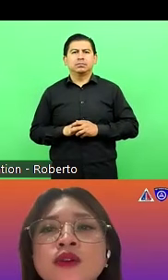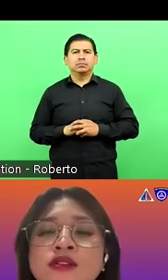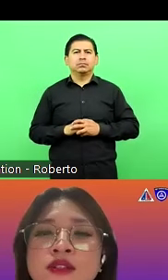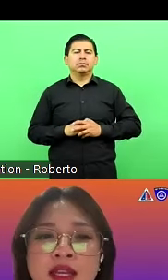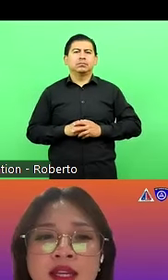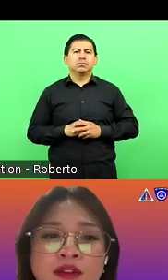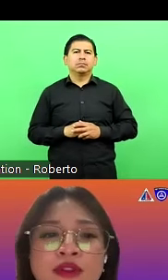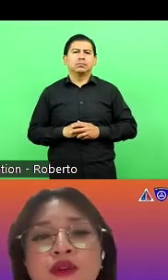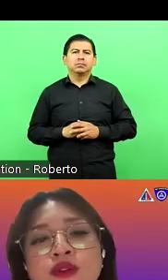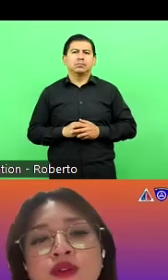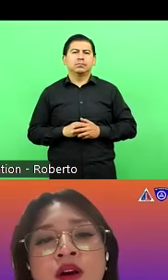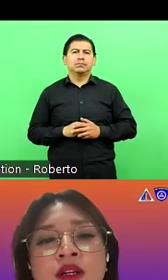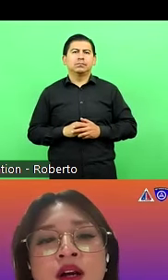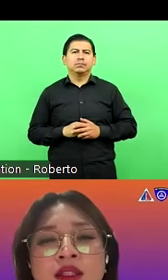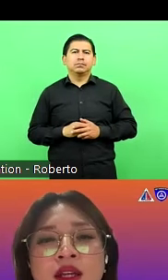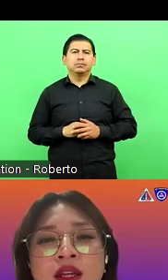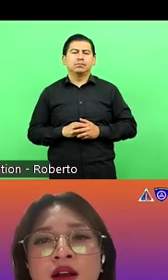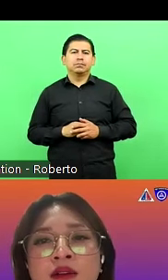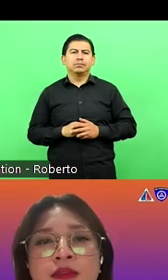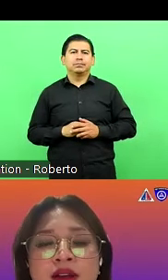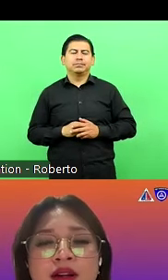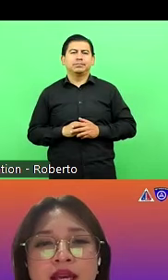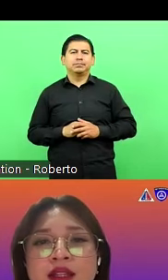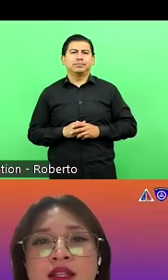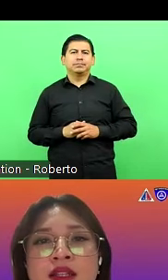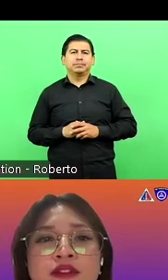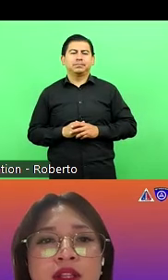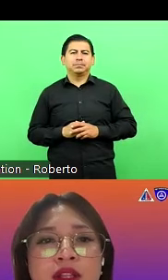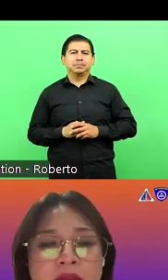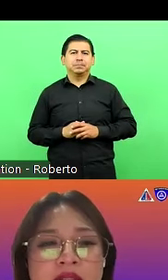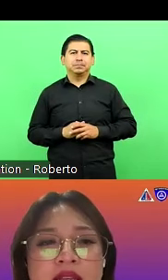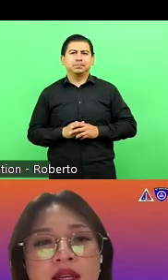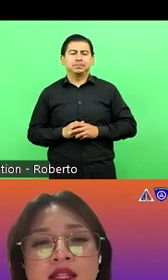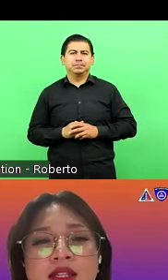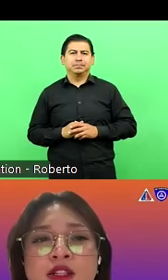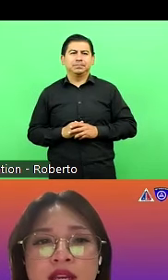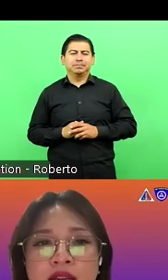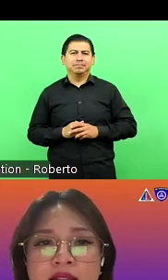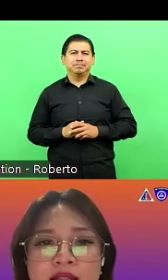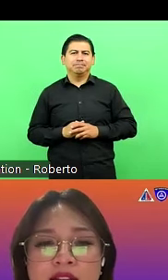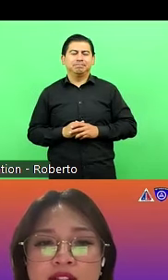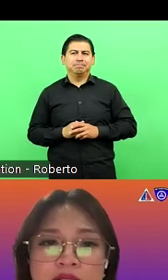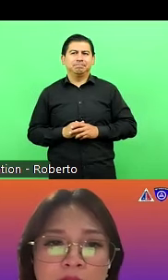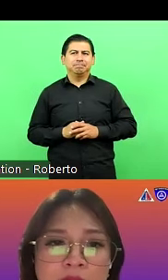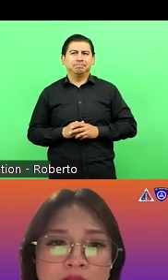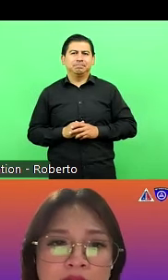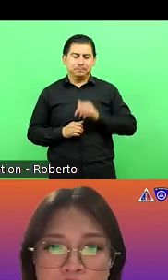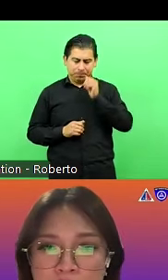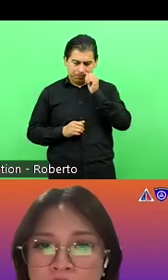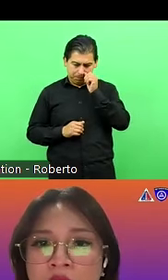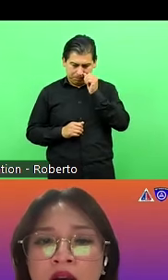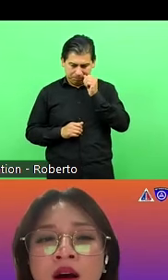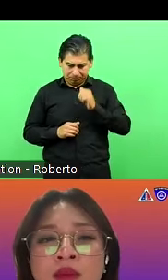So Quezon City, for those who are not familiar yet, it's in the Philippines and it is located in the National Capital